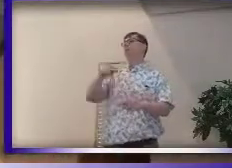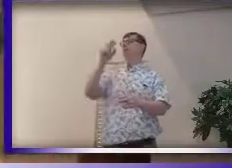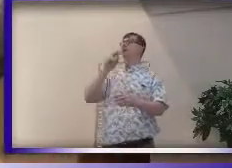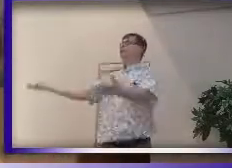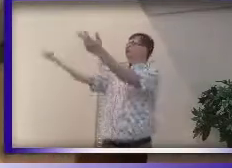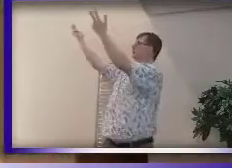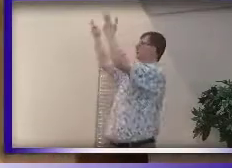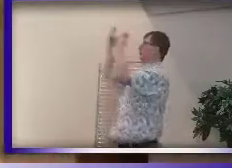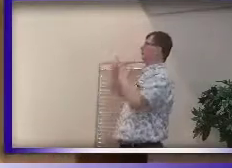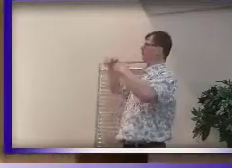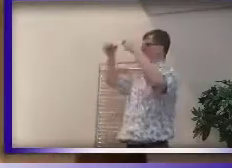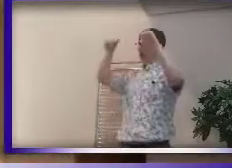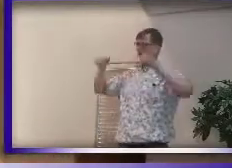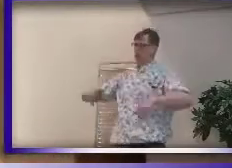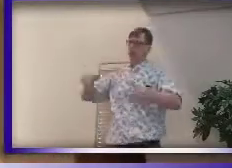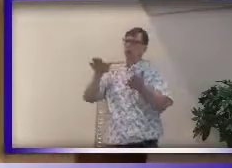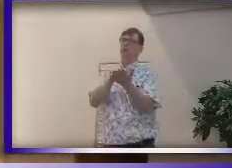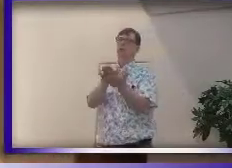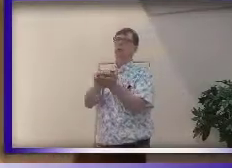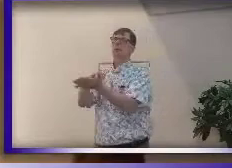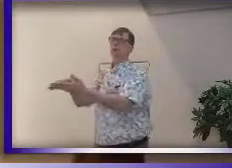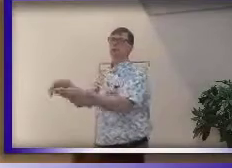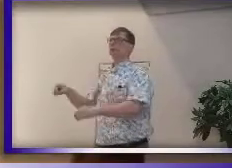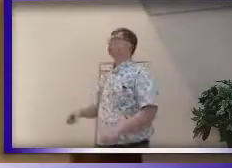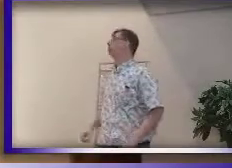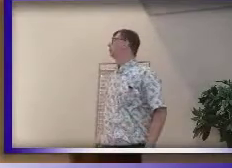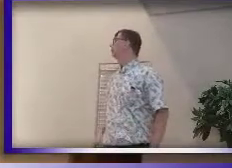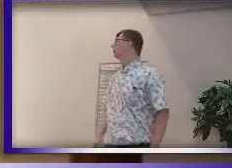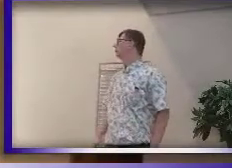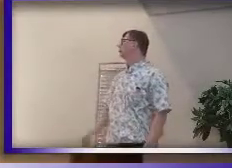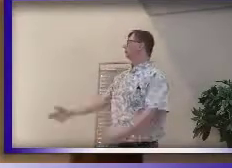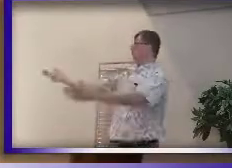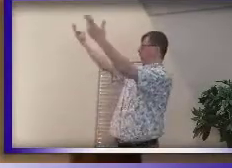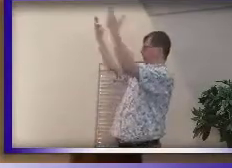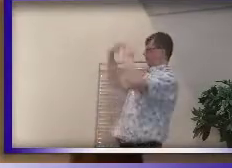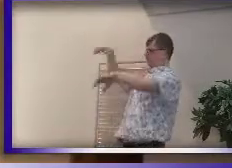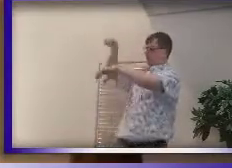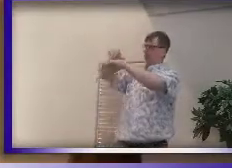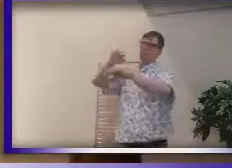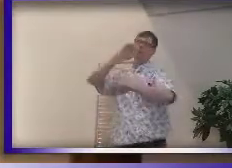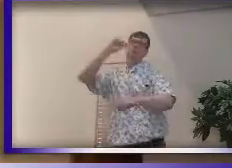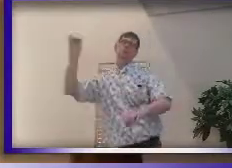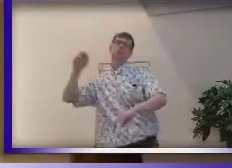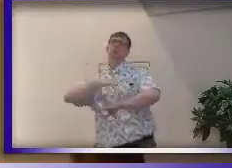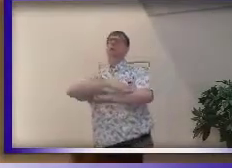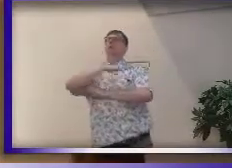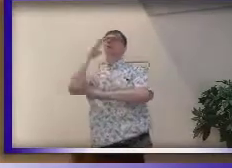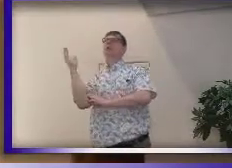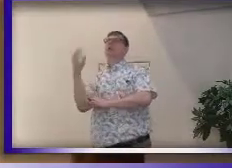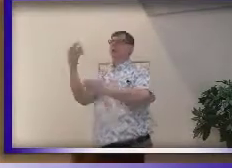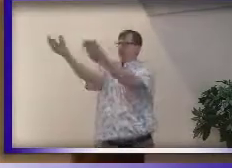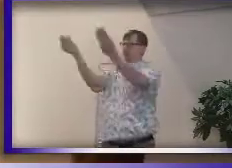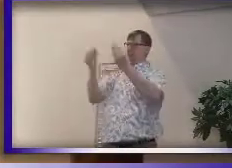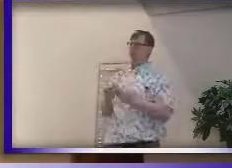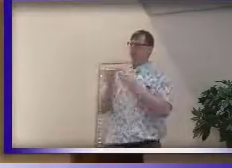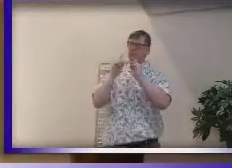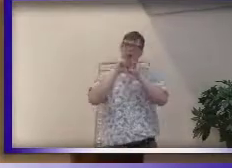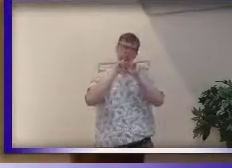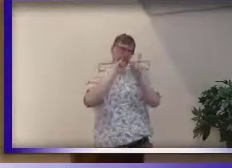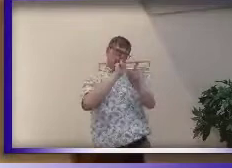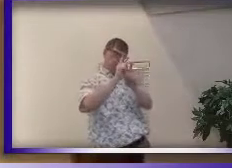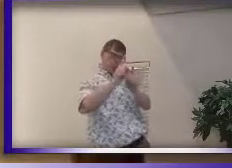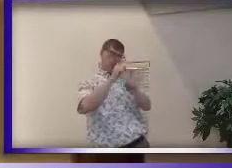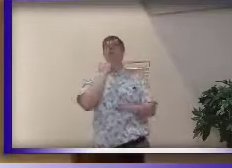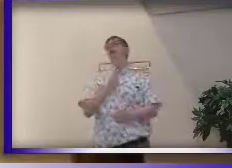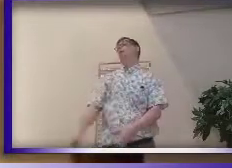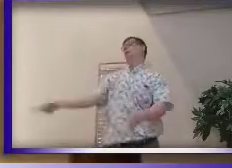here and learn tools. Come on Sunday and really get the message. The message is this: